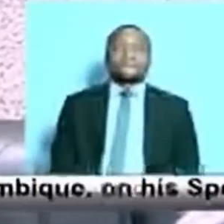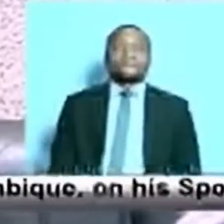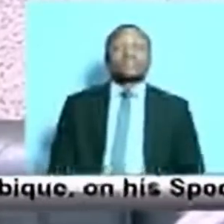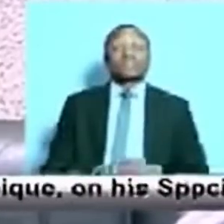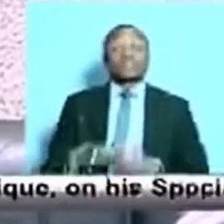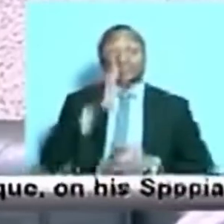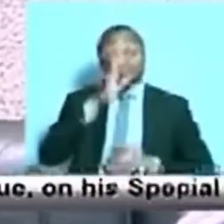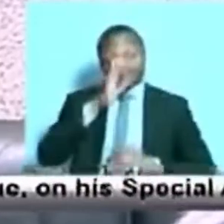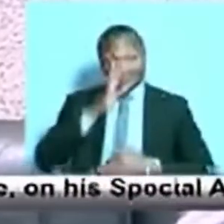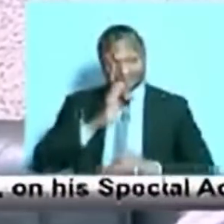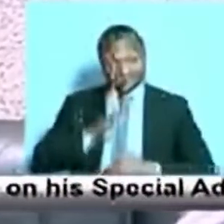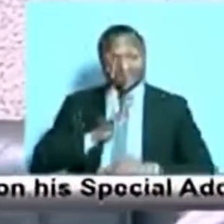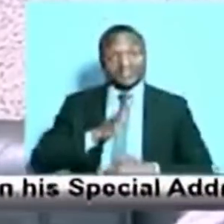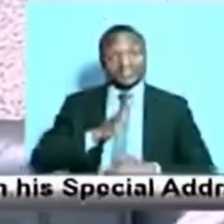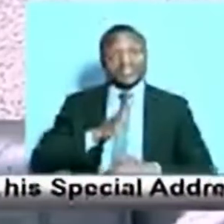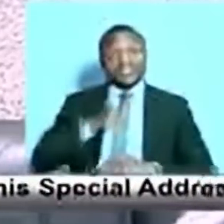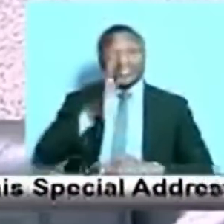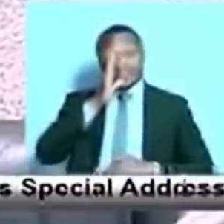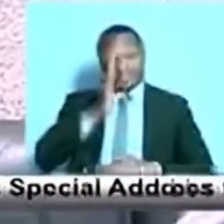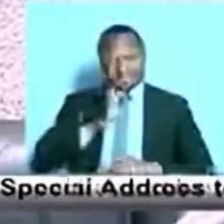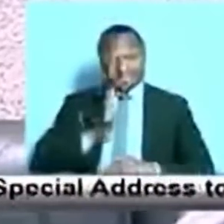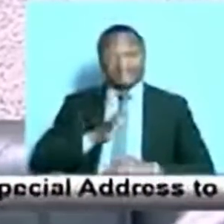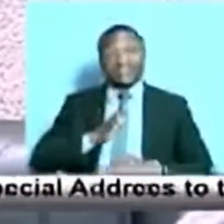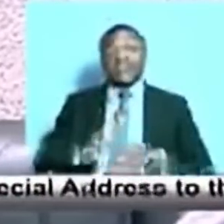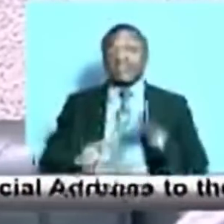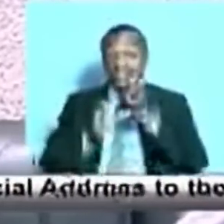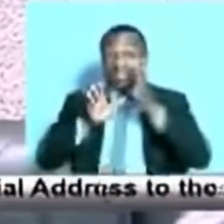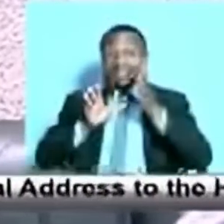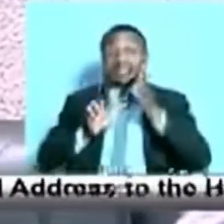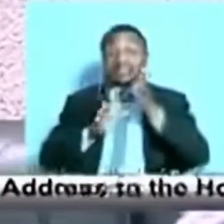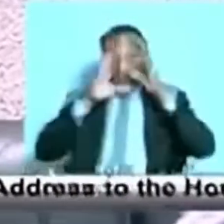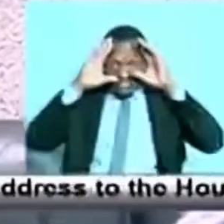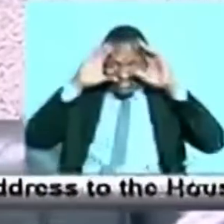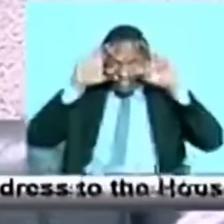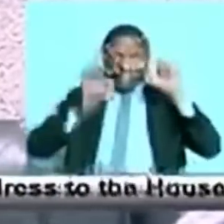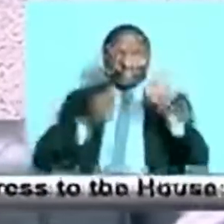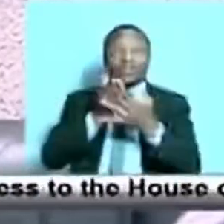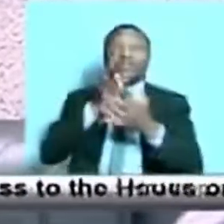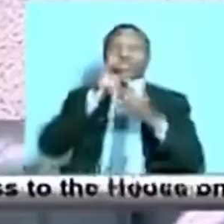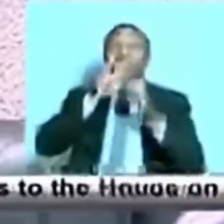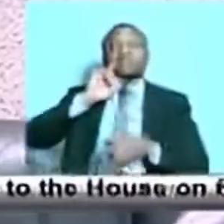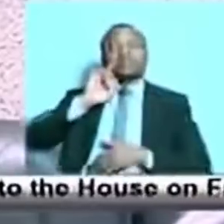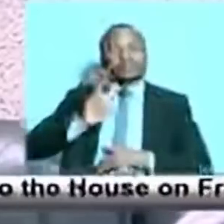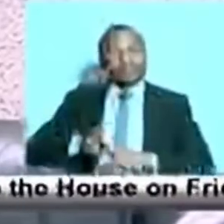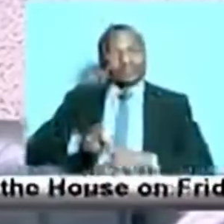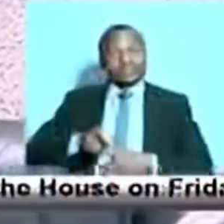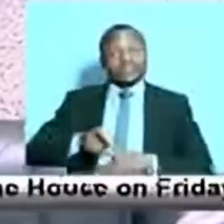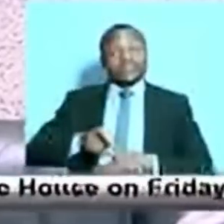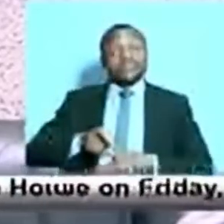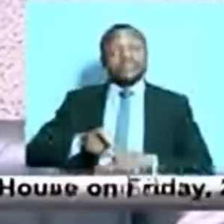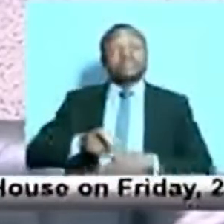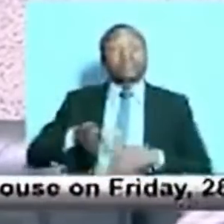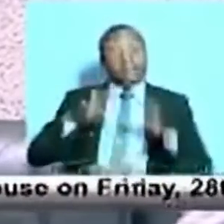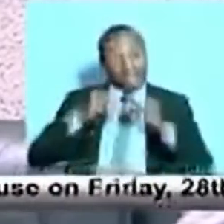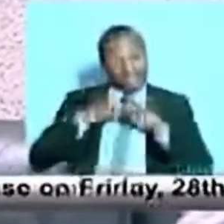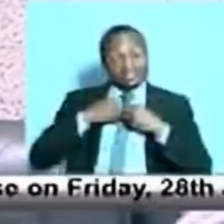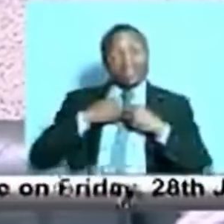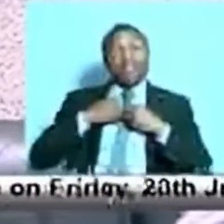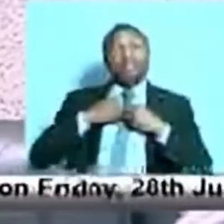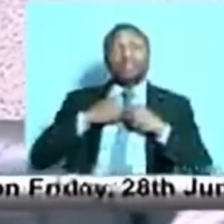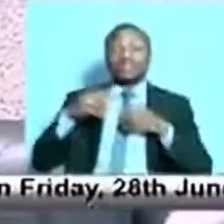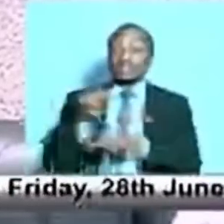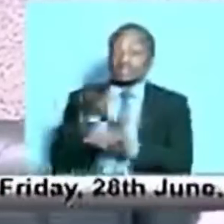the Madam Vice President, through the Speaker, we must be able to own up and take responsibility for